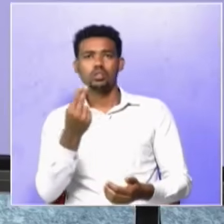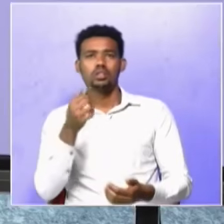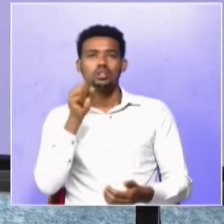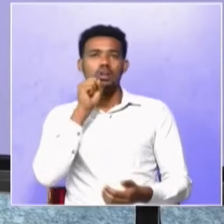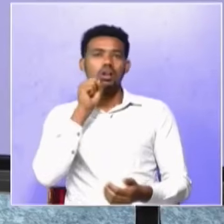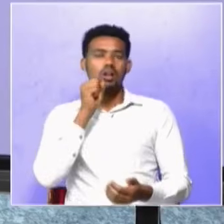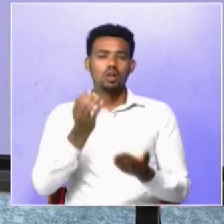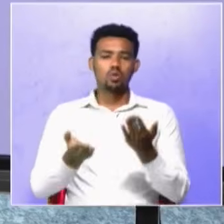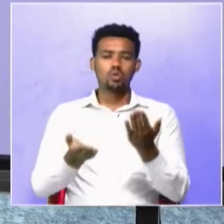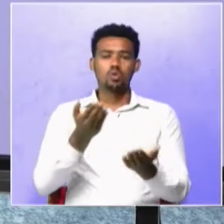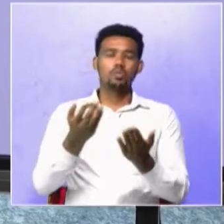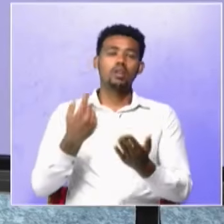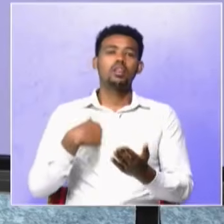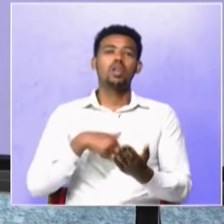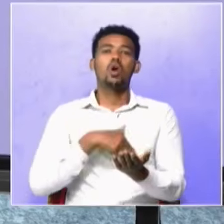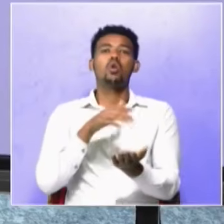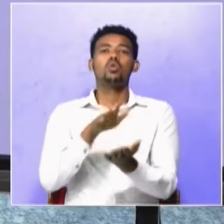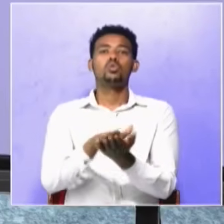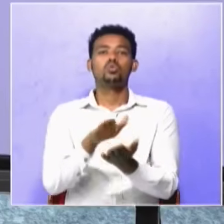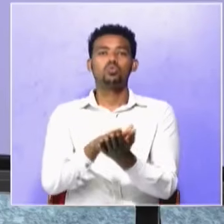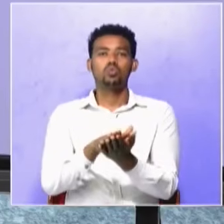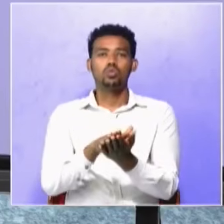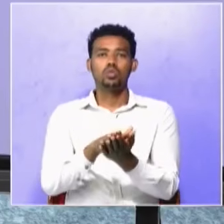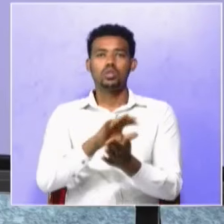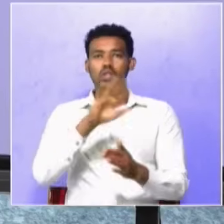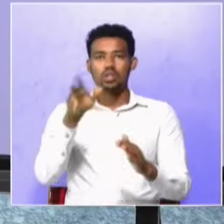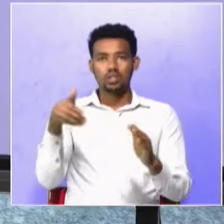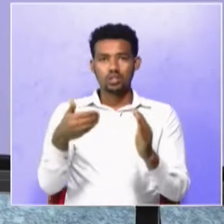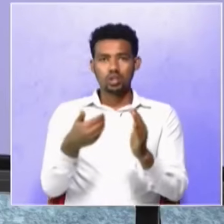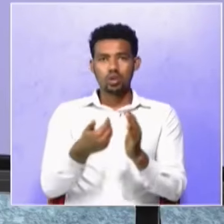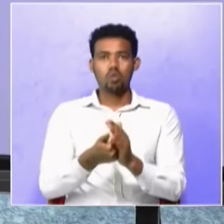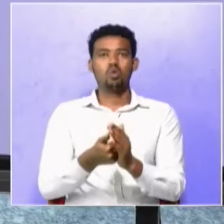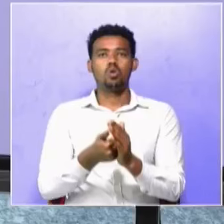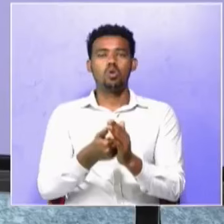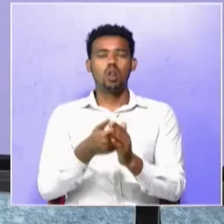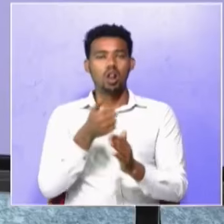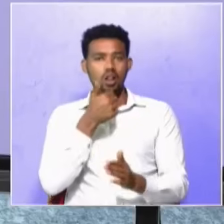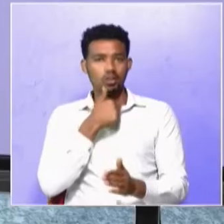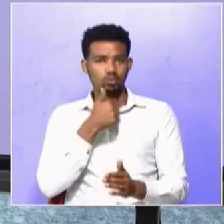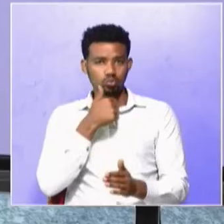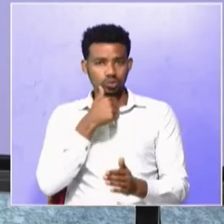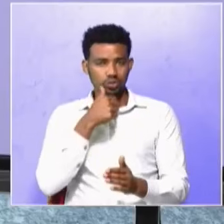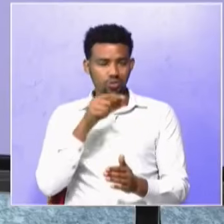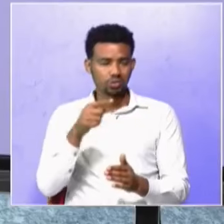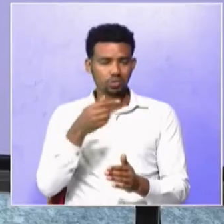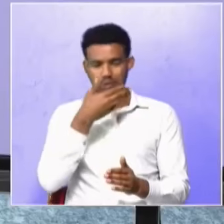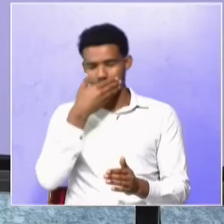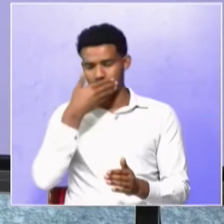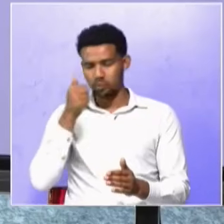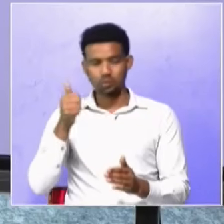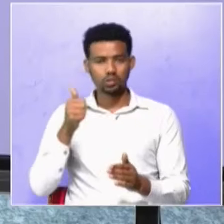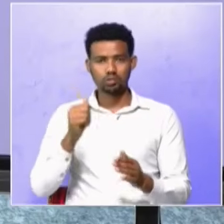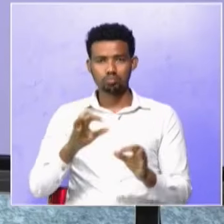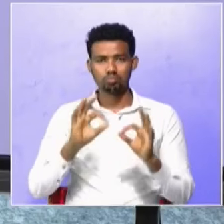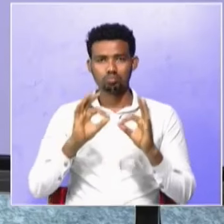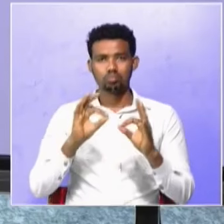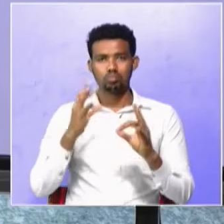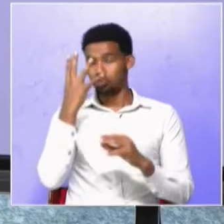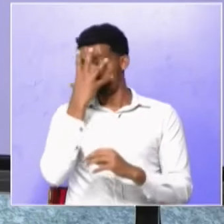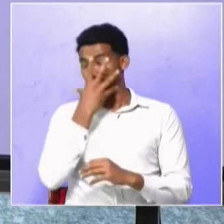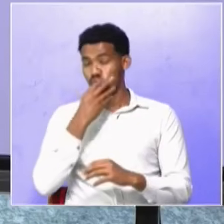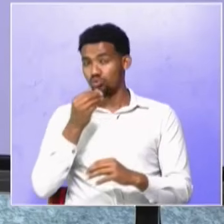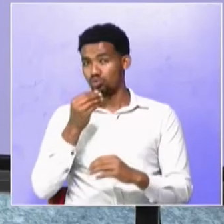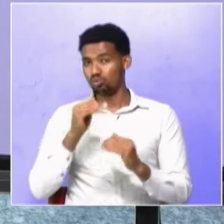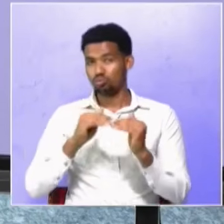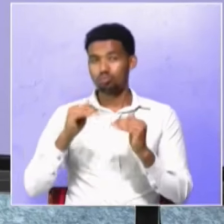our school, the whole compound. She is the most beautiful. The most beautiful. Because